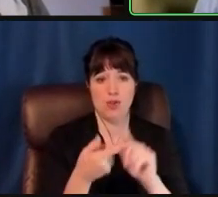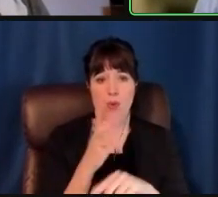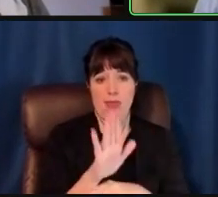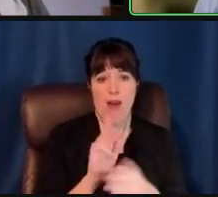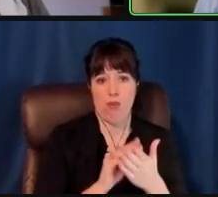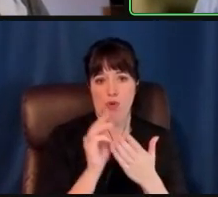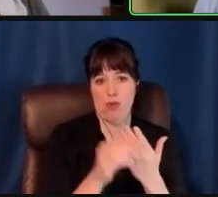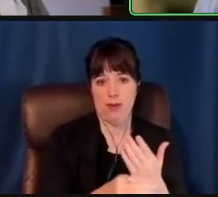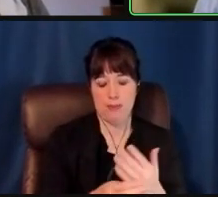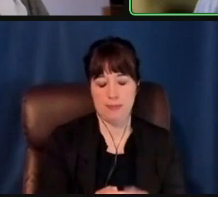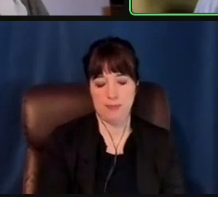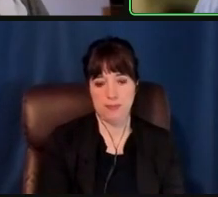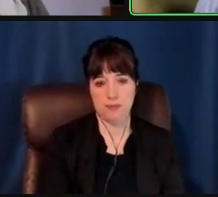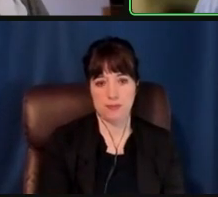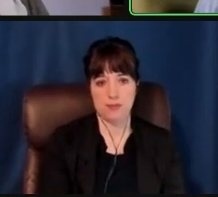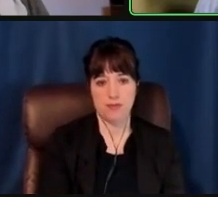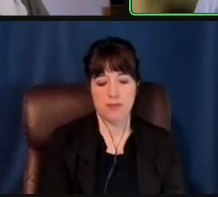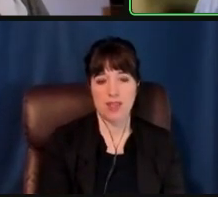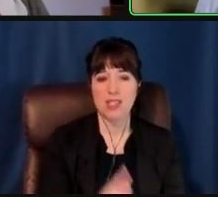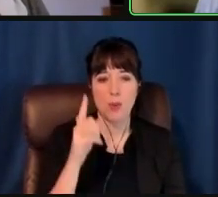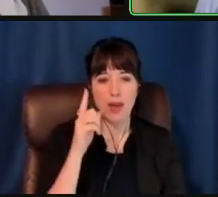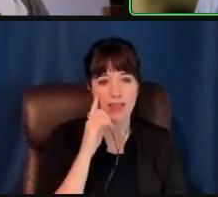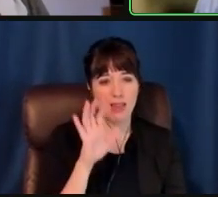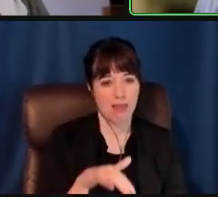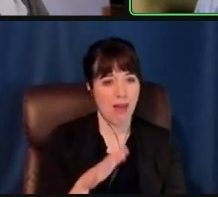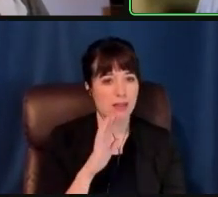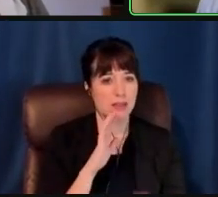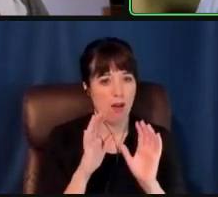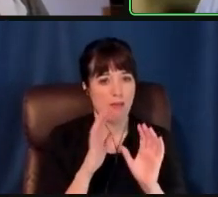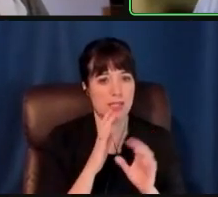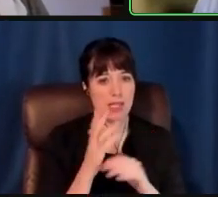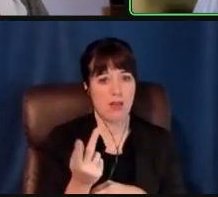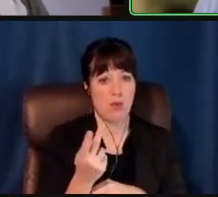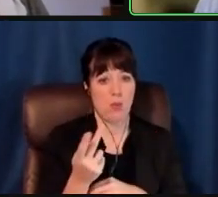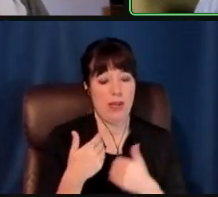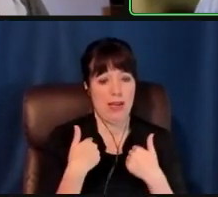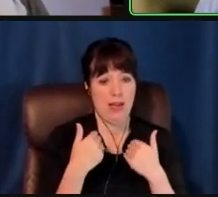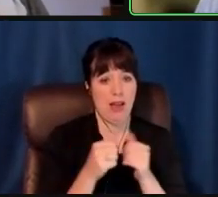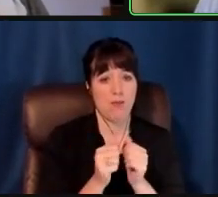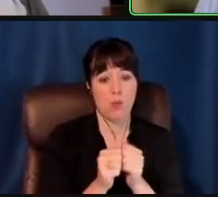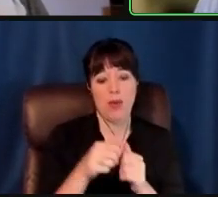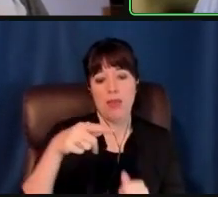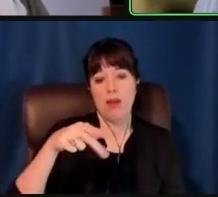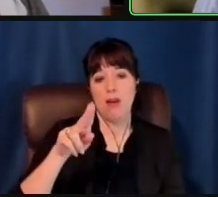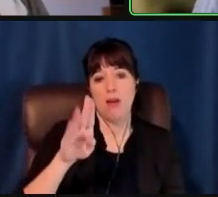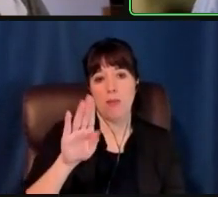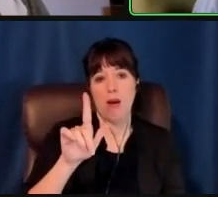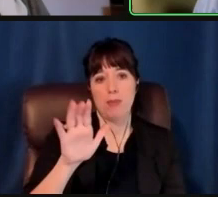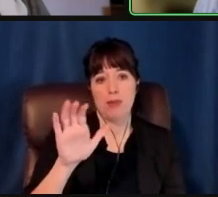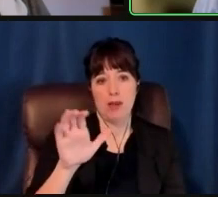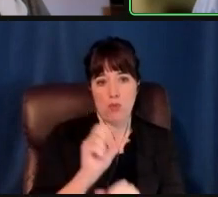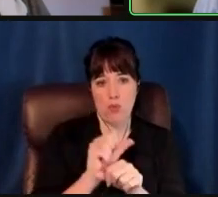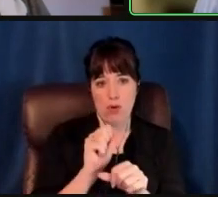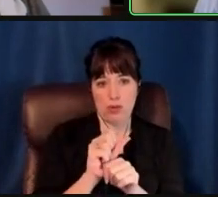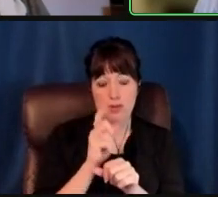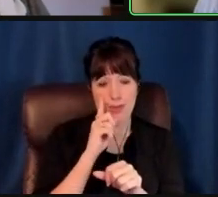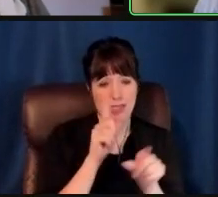program. I think that's a conversation we could certainly have with Public Works, considering that